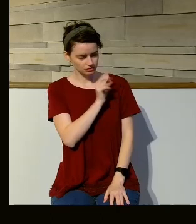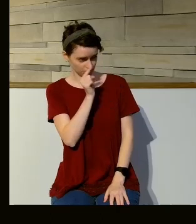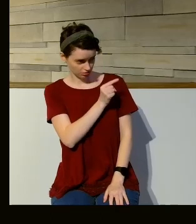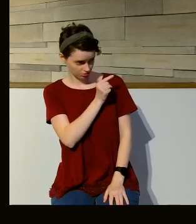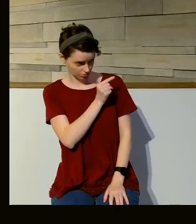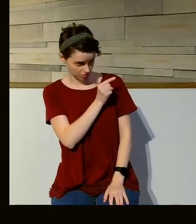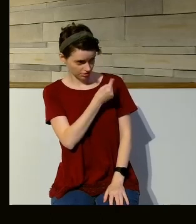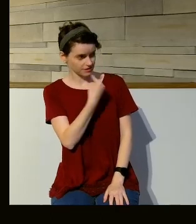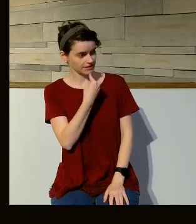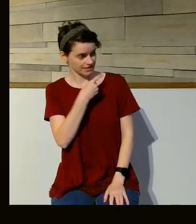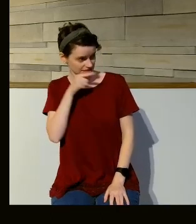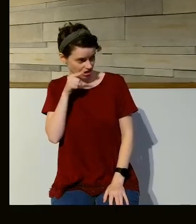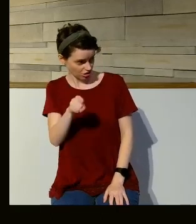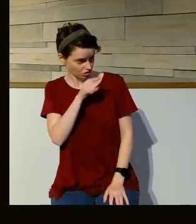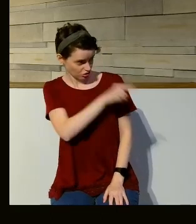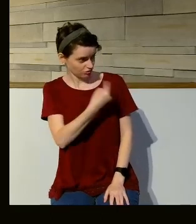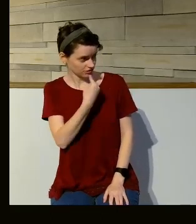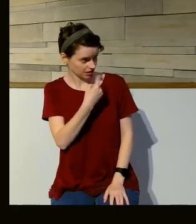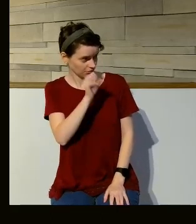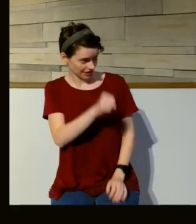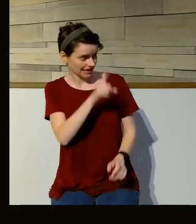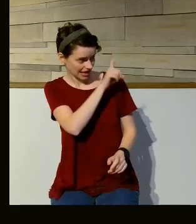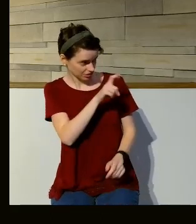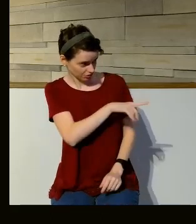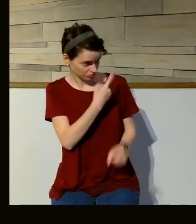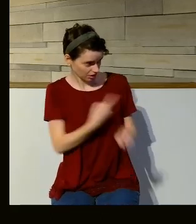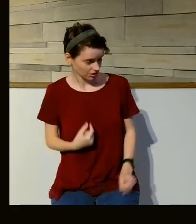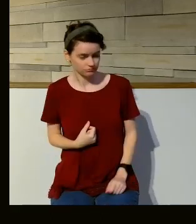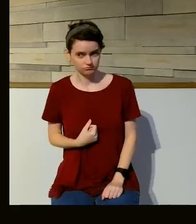at me and says, tell her you said we could ask you questions, right?